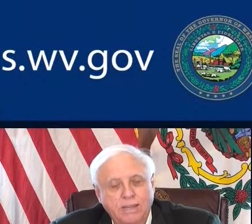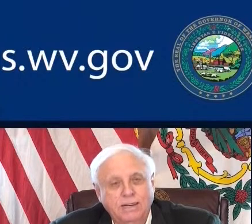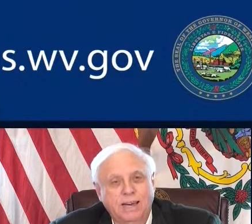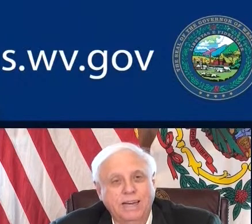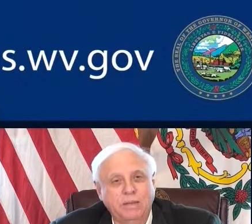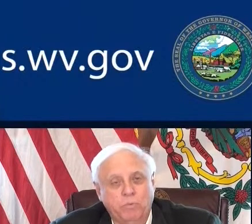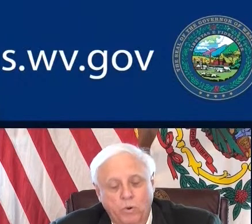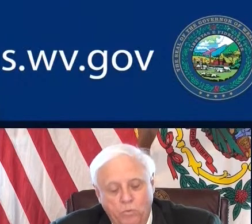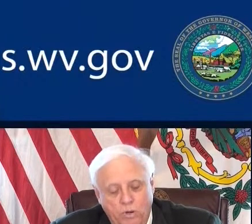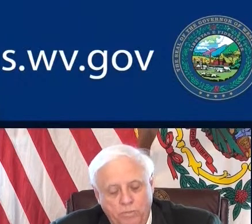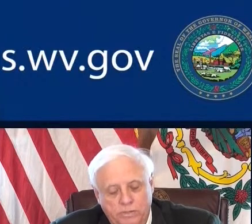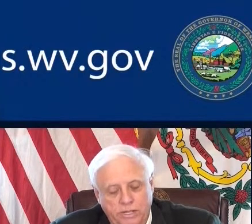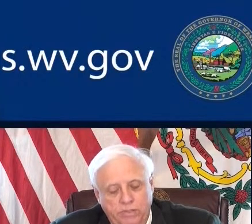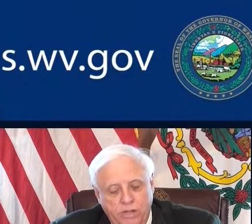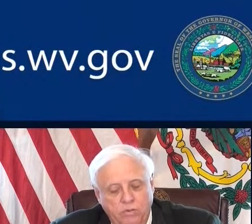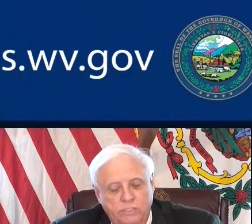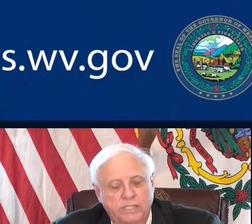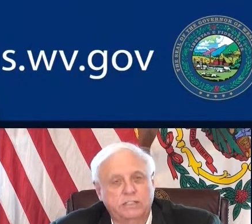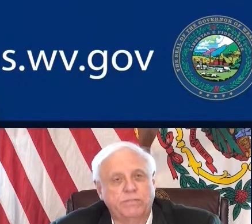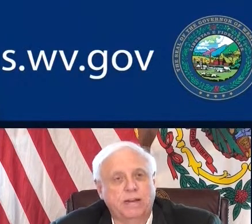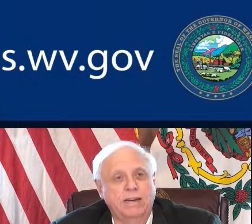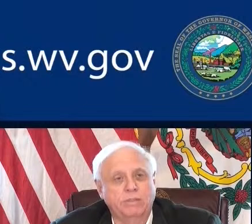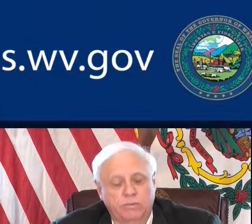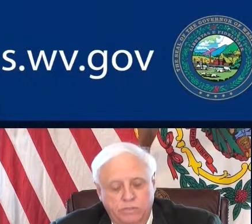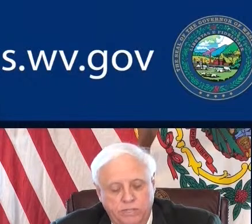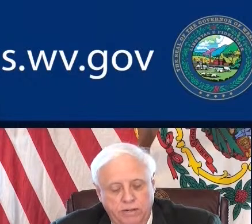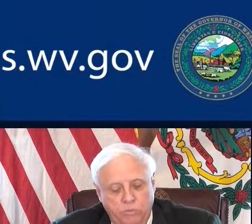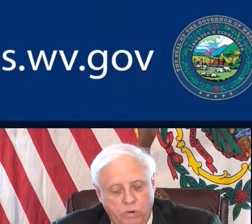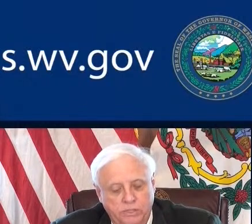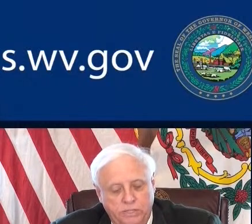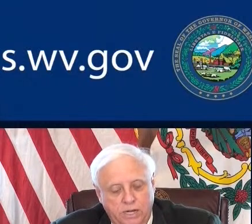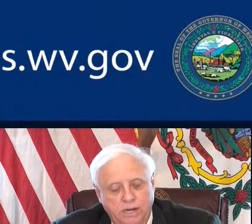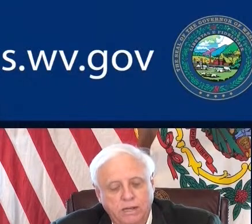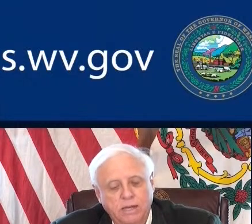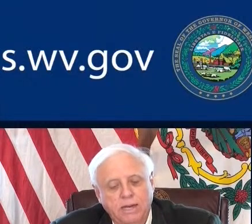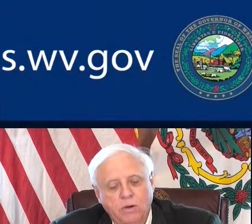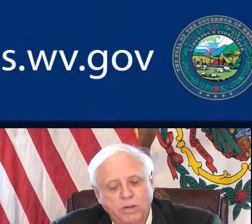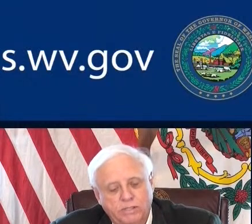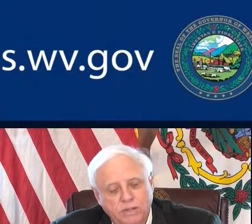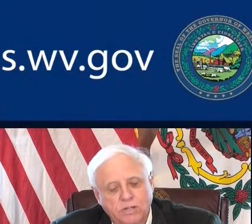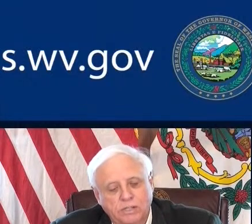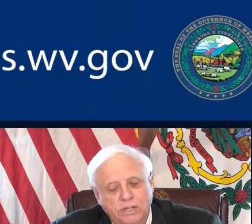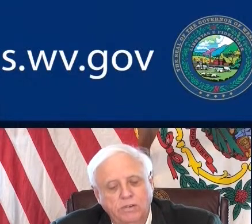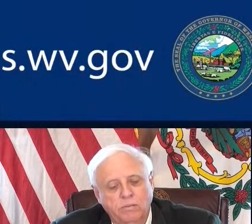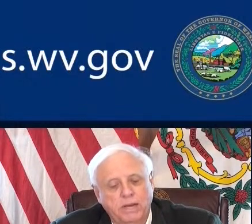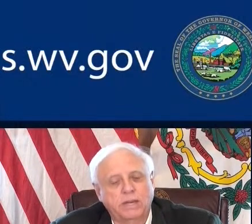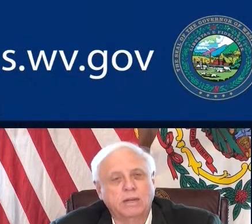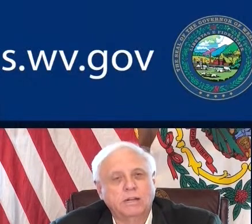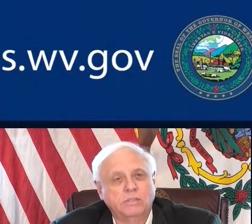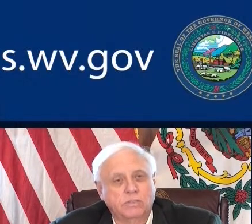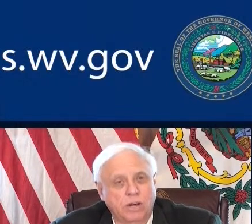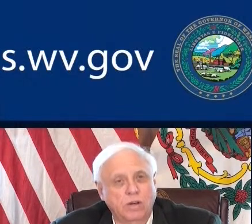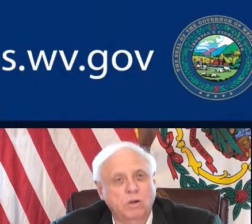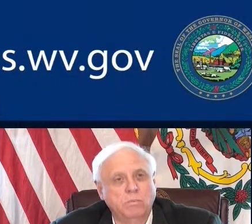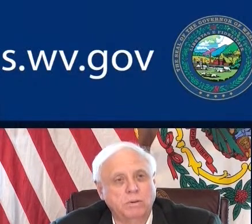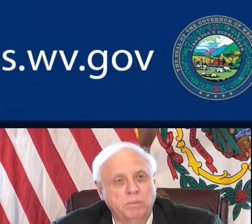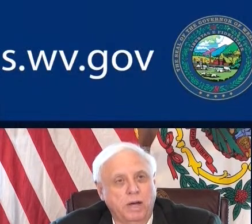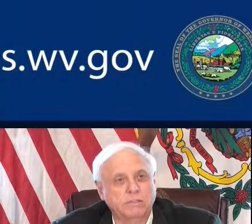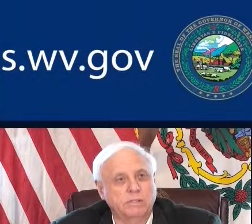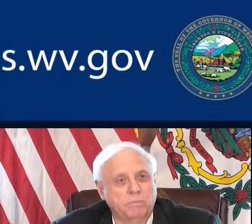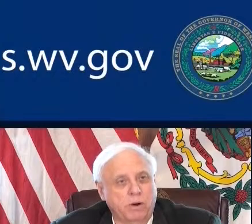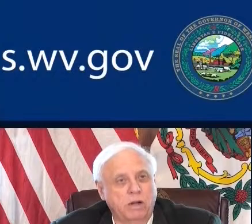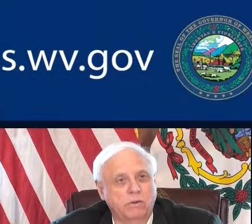at 90.1% of the over 65 that have received one shot, and we still continue to make slow